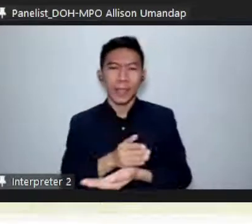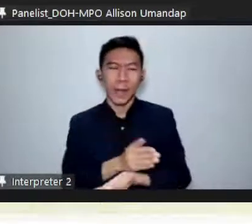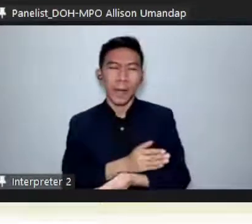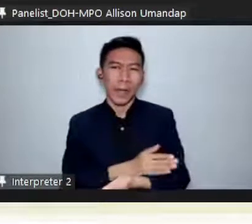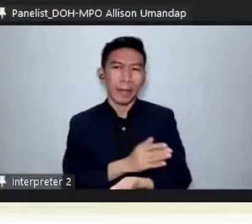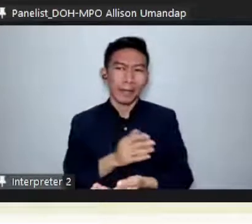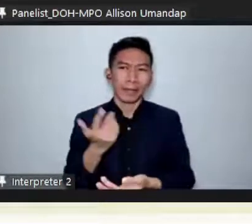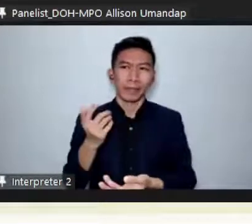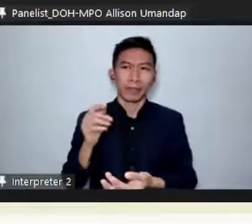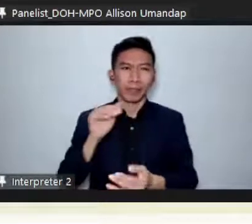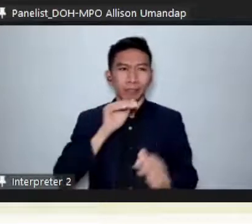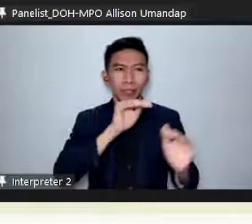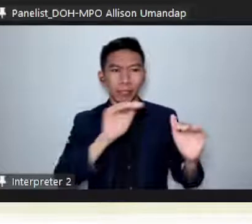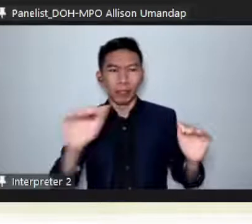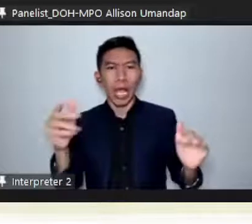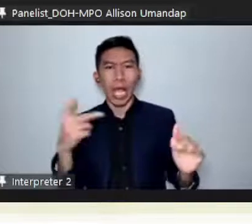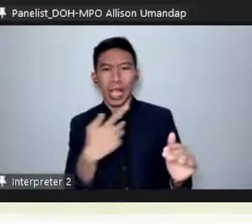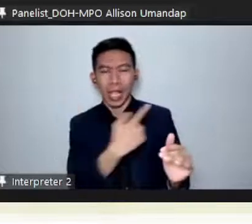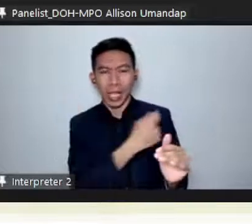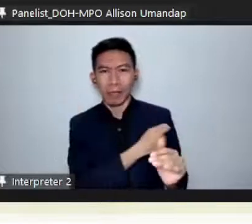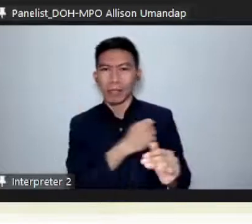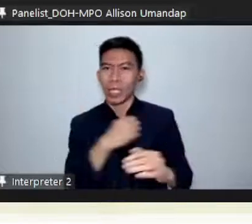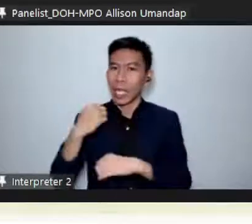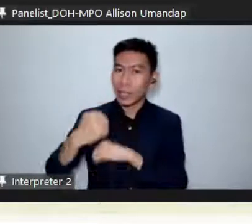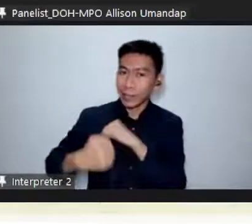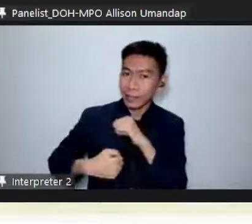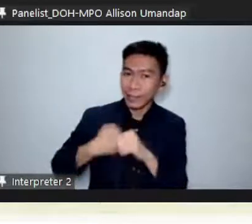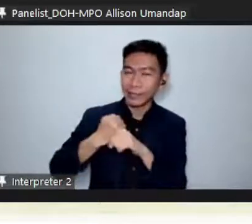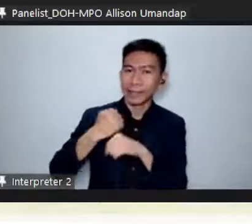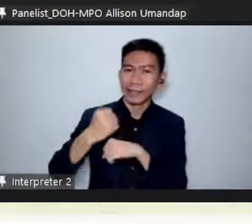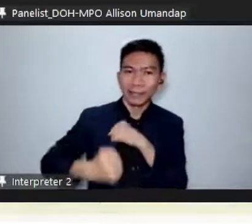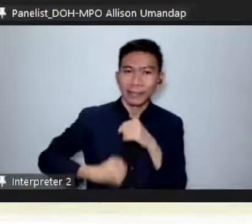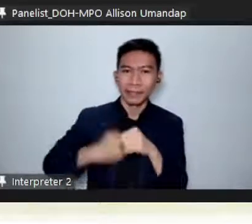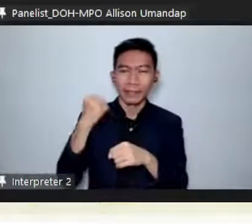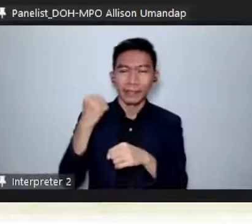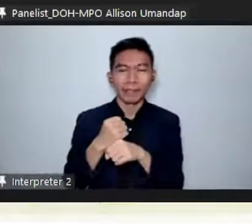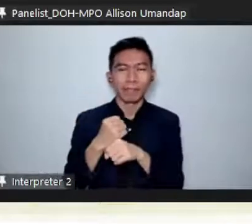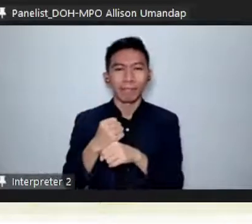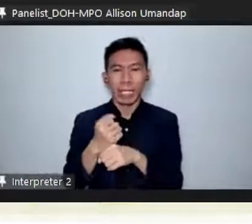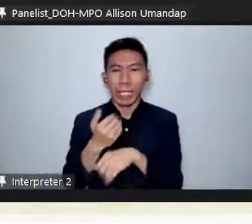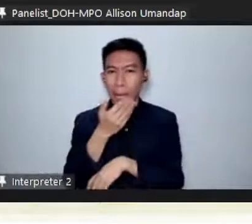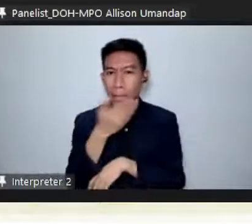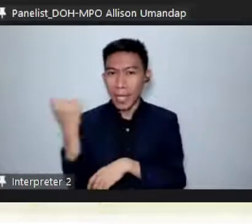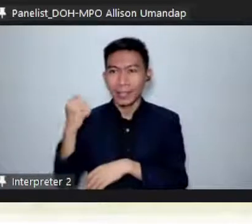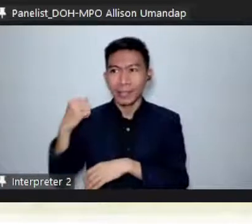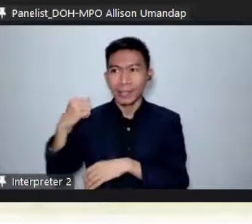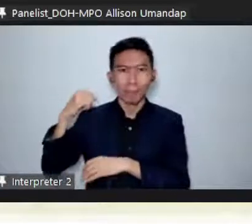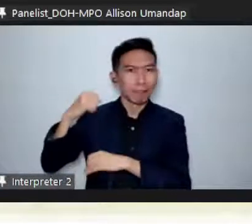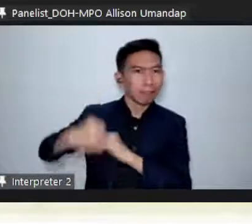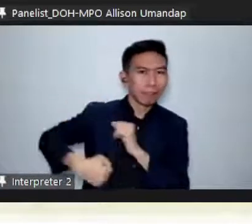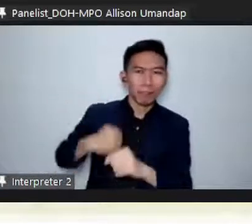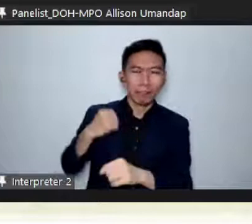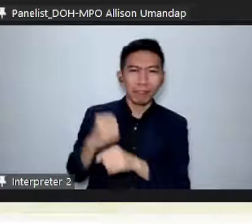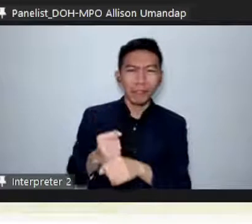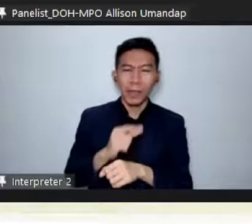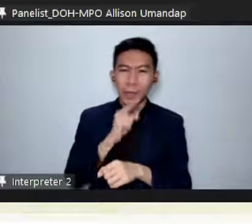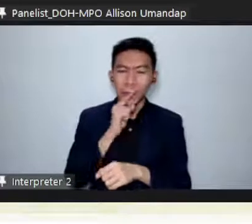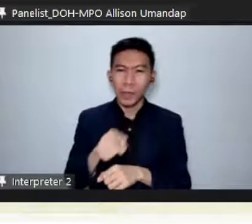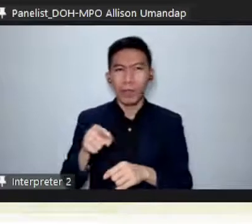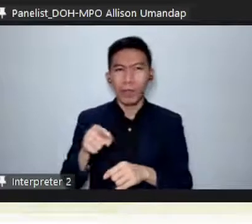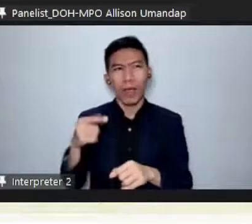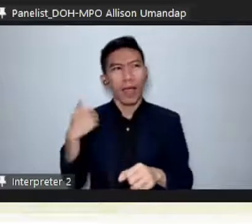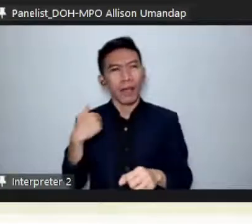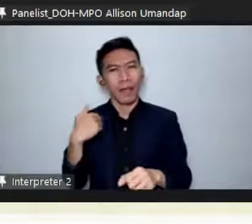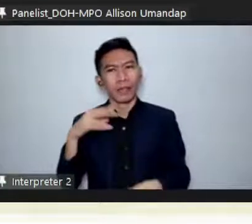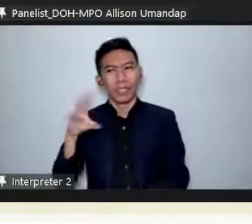to vaccinate. And year on year, we know that our best performing years, we would really just have around